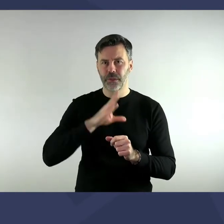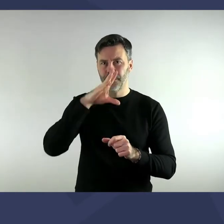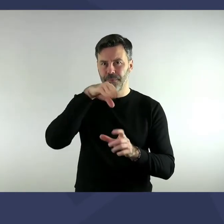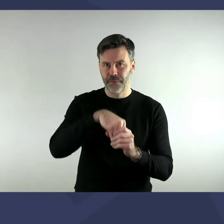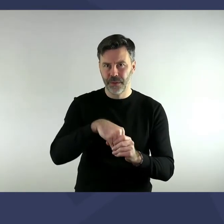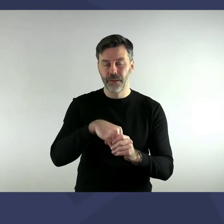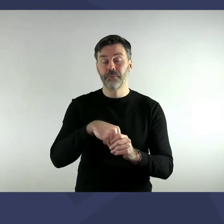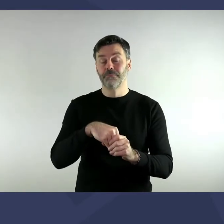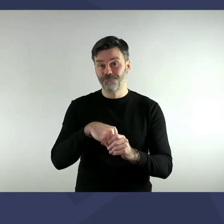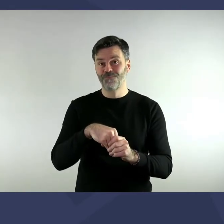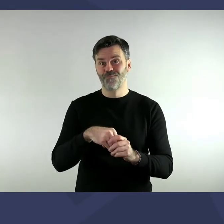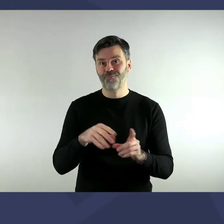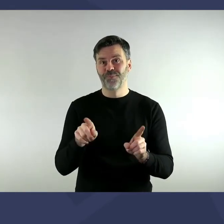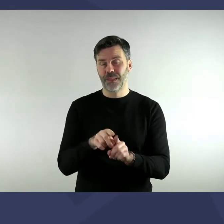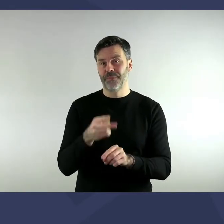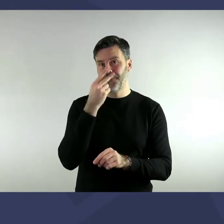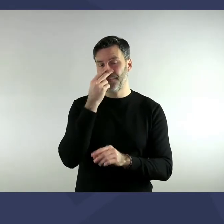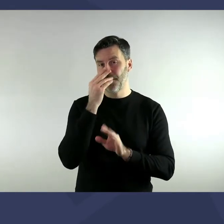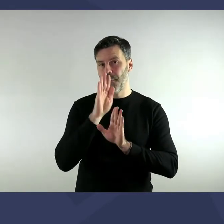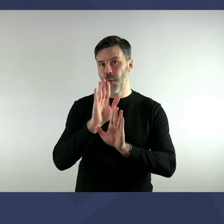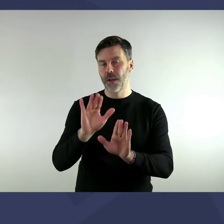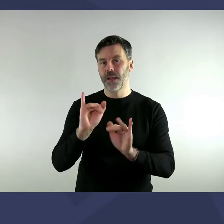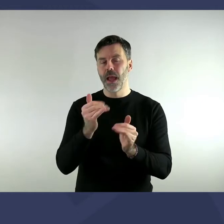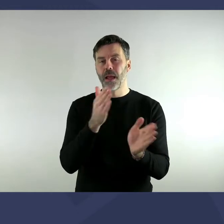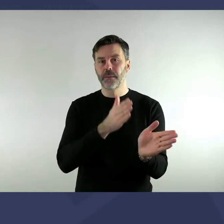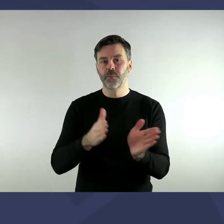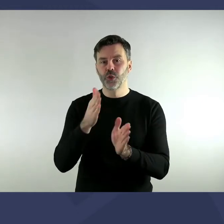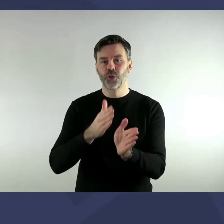see with regard to this military aspects,